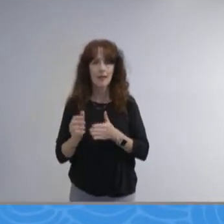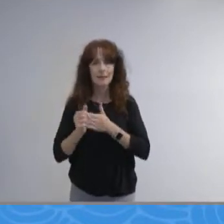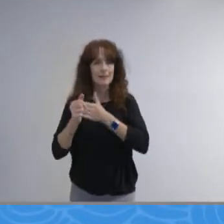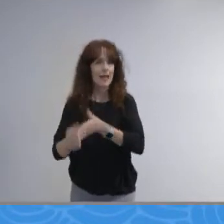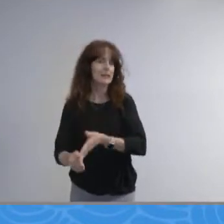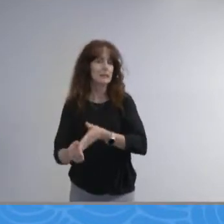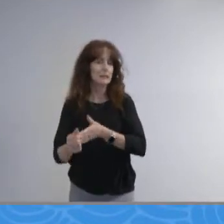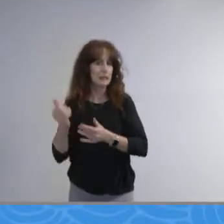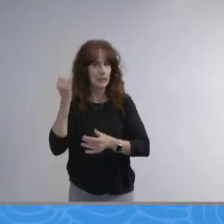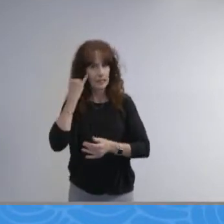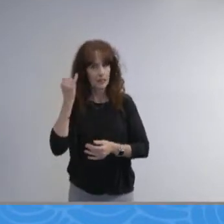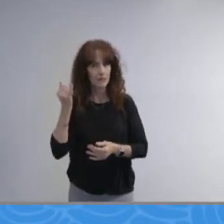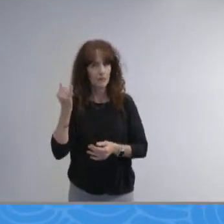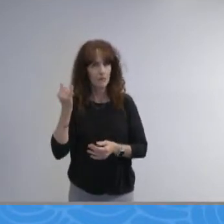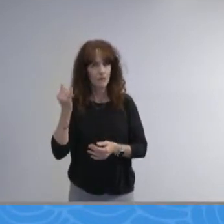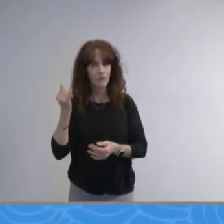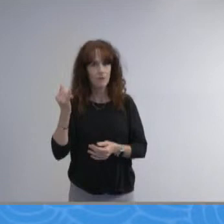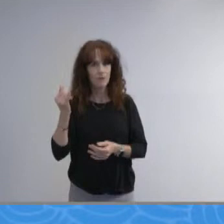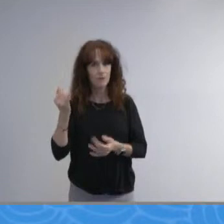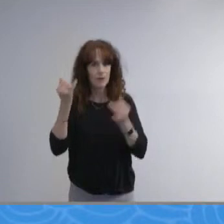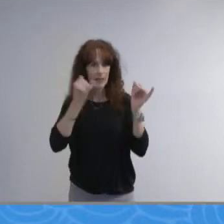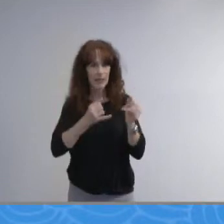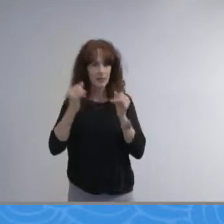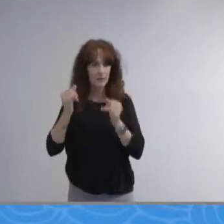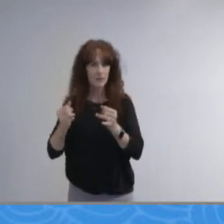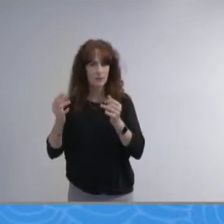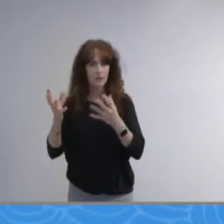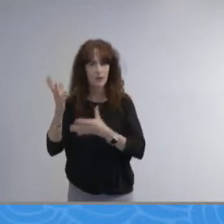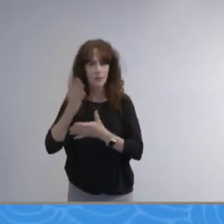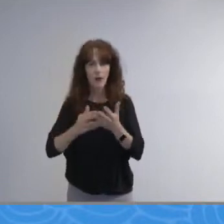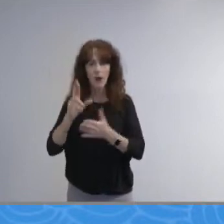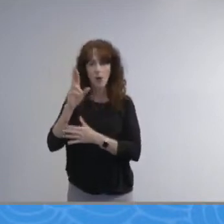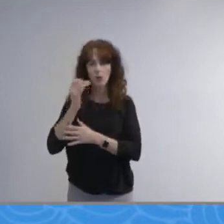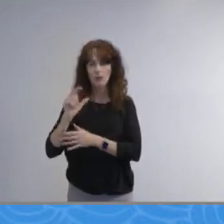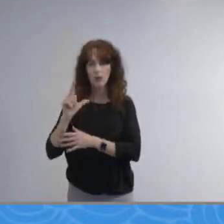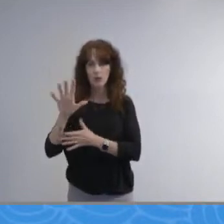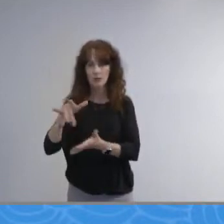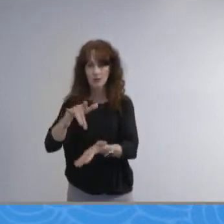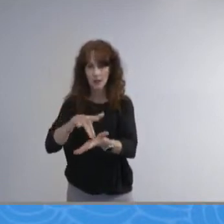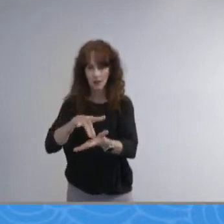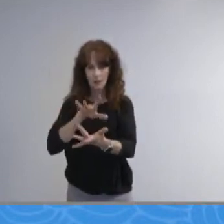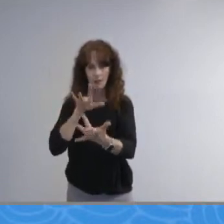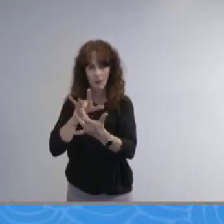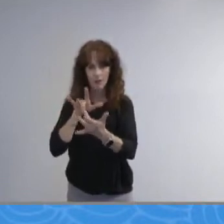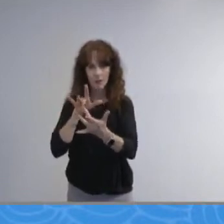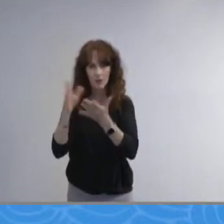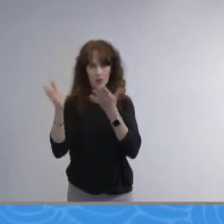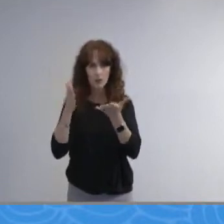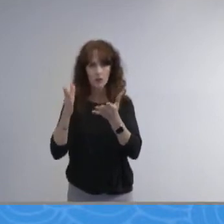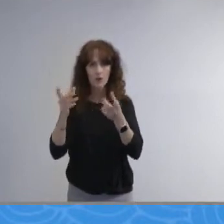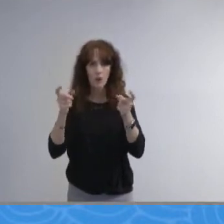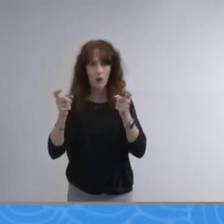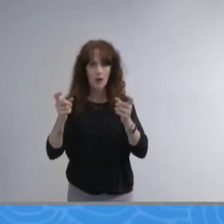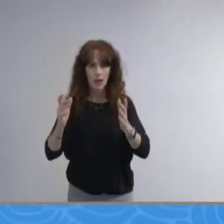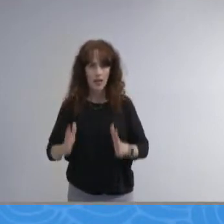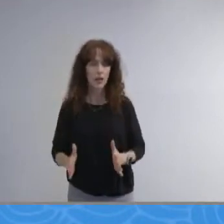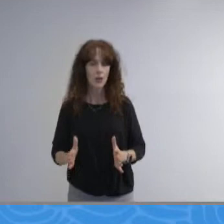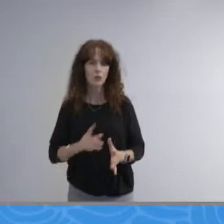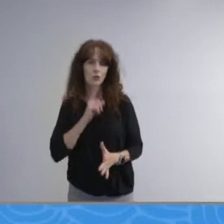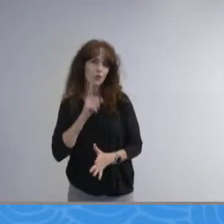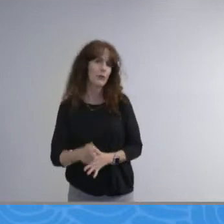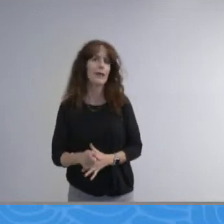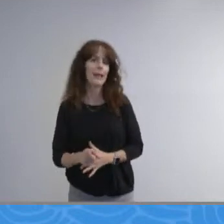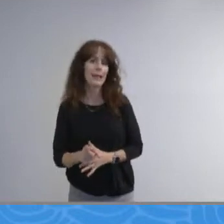guidance of if they are, individuals who are part of the regional center, if they contacted their service coordinator to